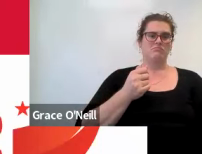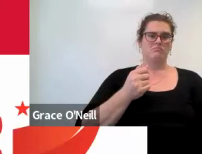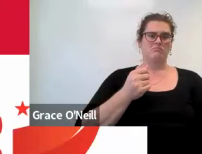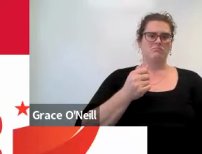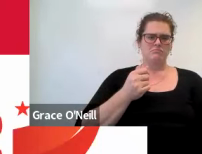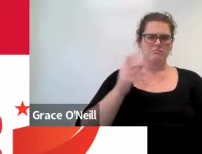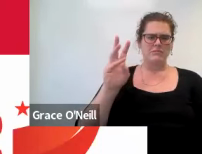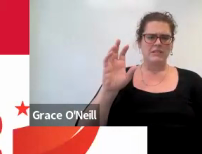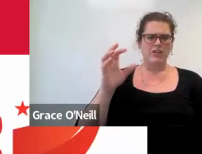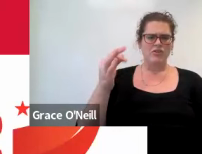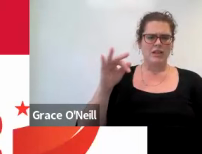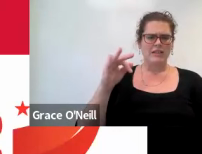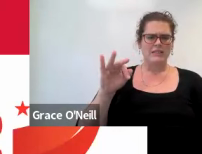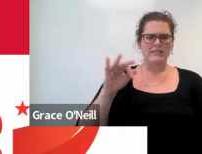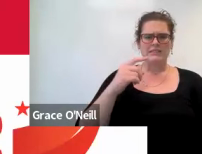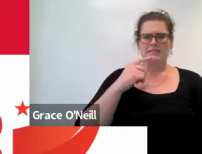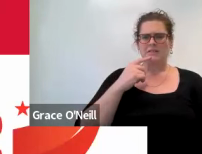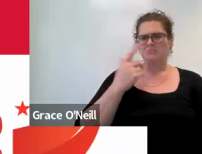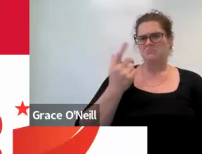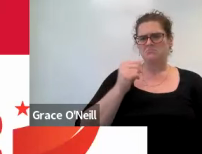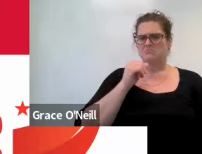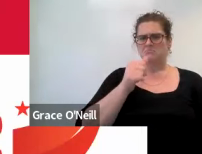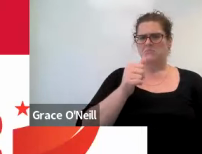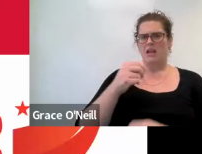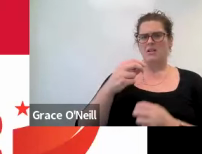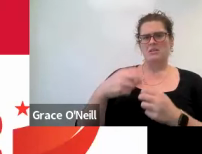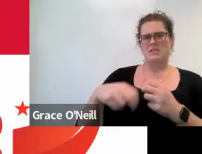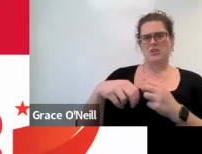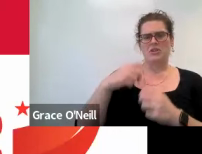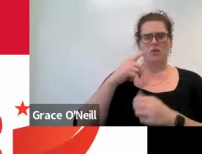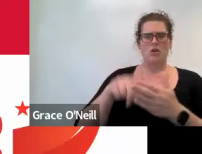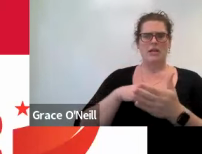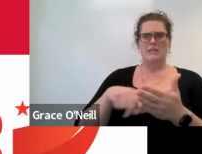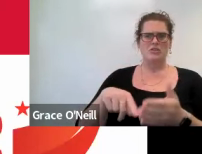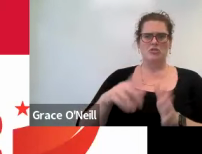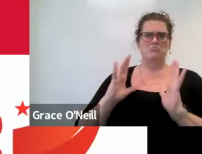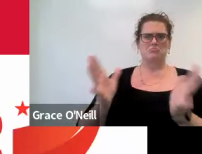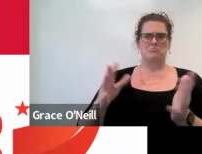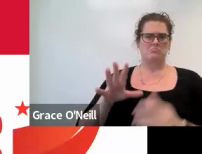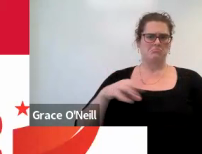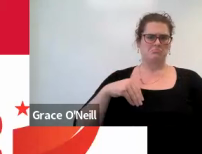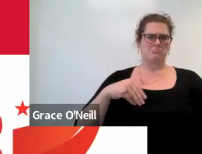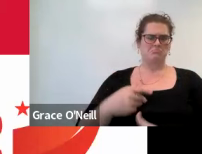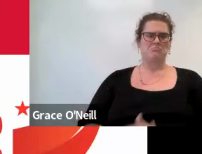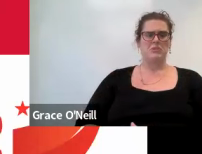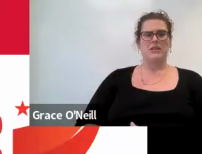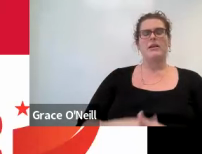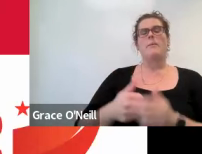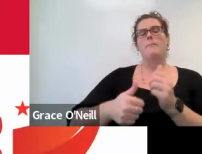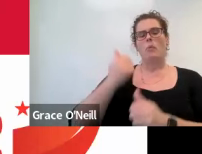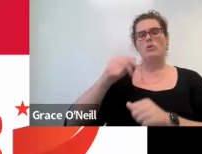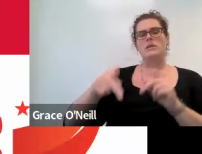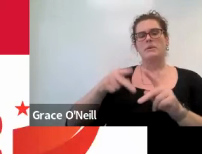them. So, you know, from my own personal experience, I do know that certain family members and close circles of people